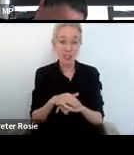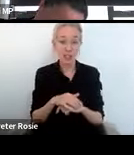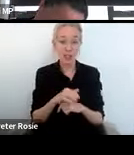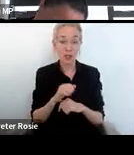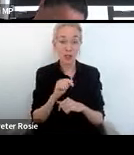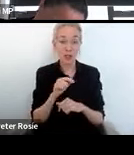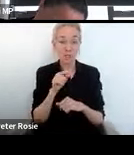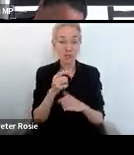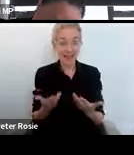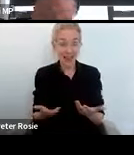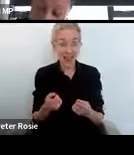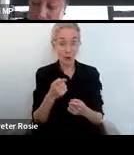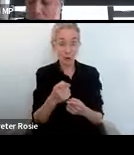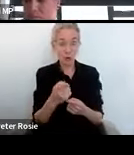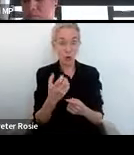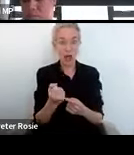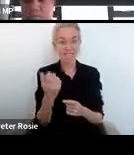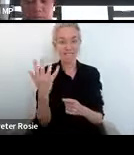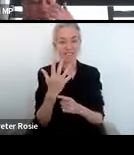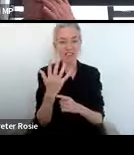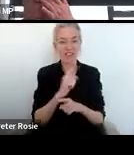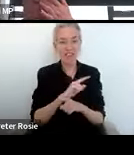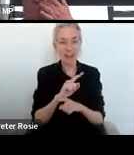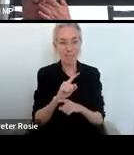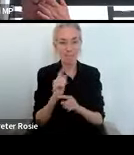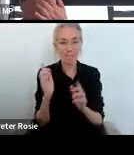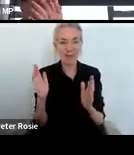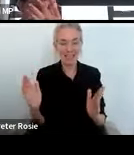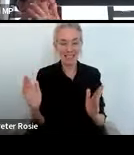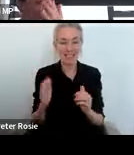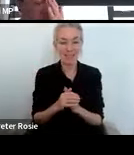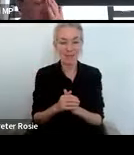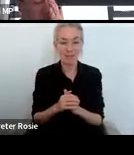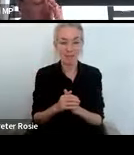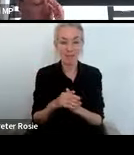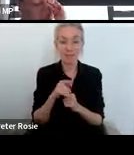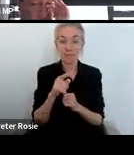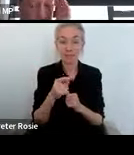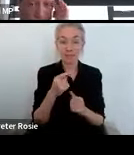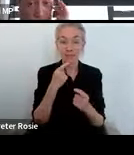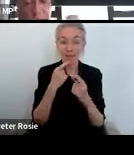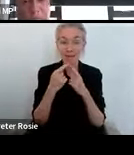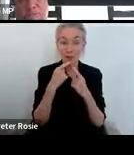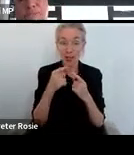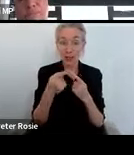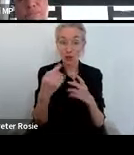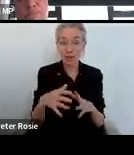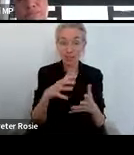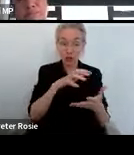Want to acknowledge the submission that you've given us, really useful.